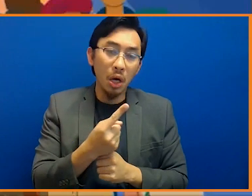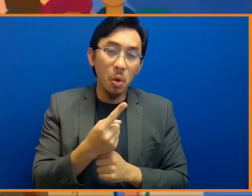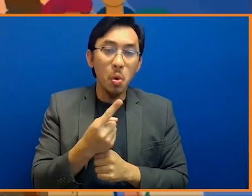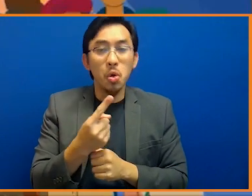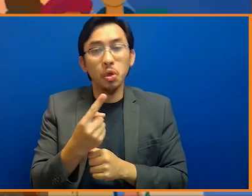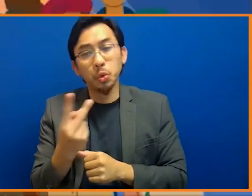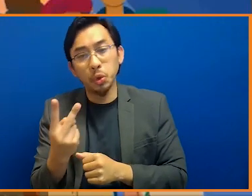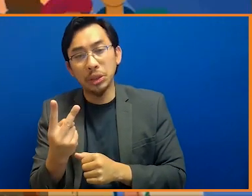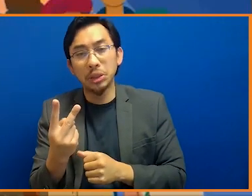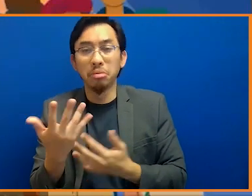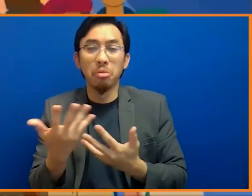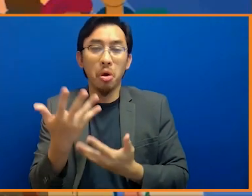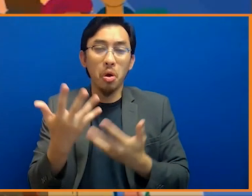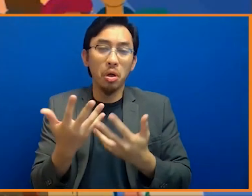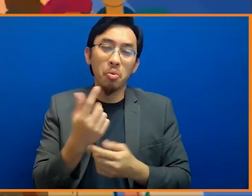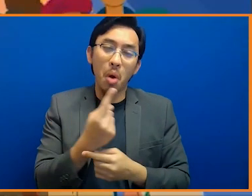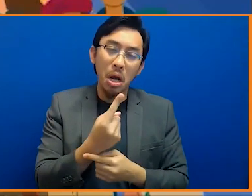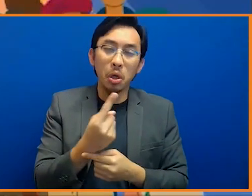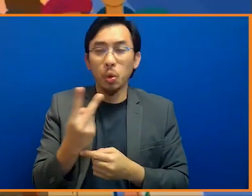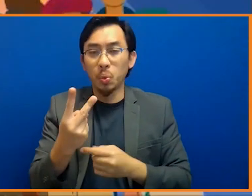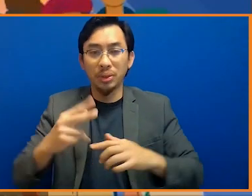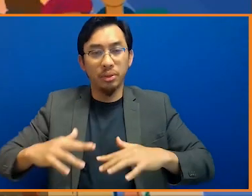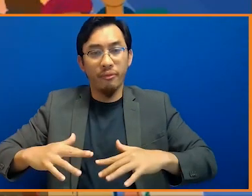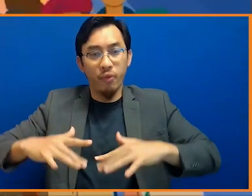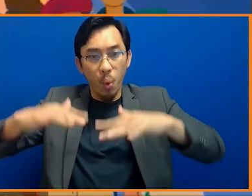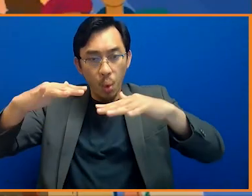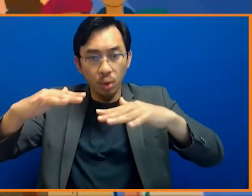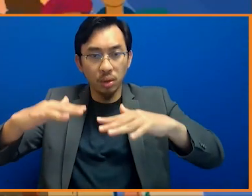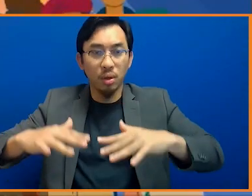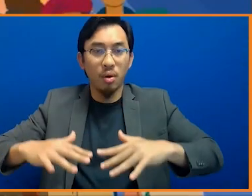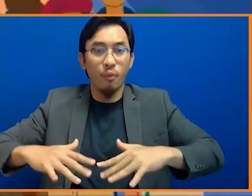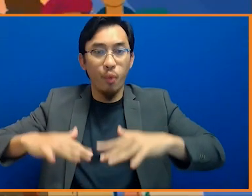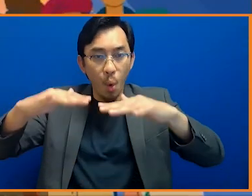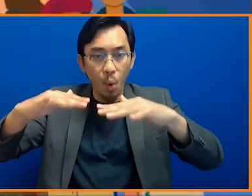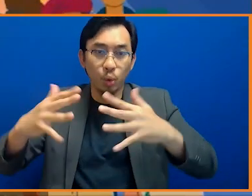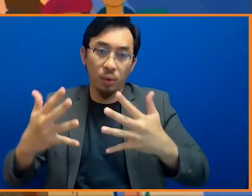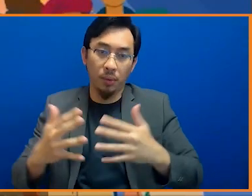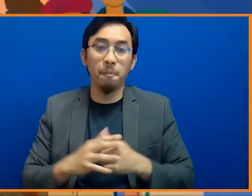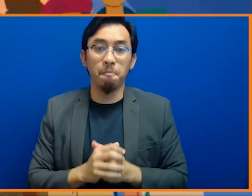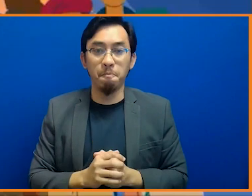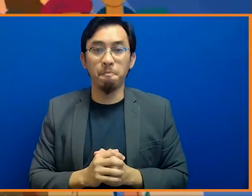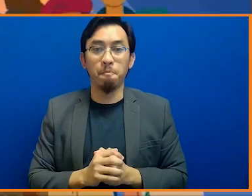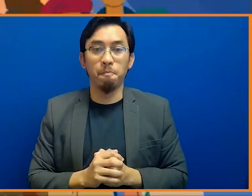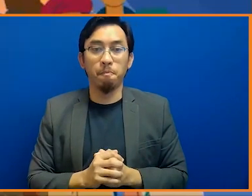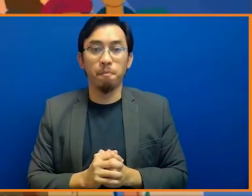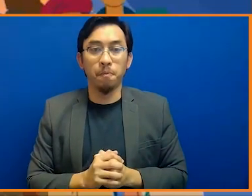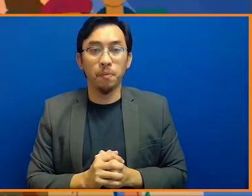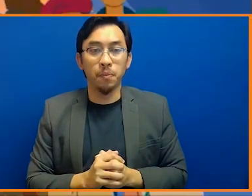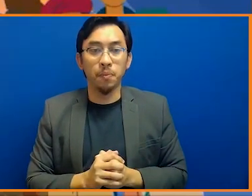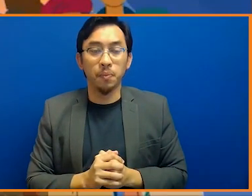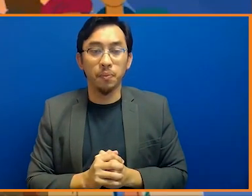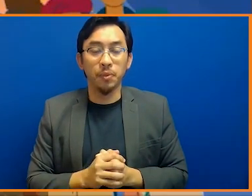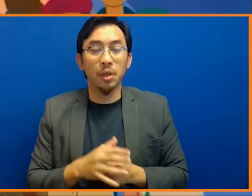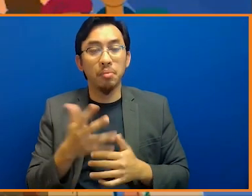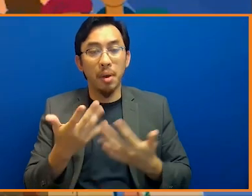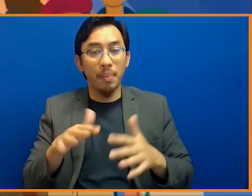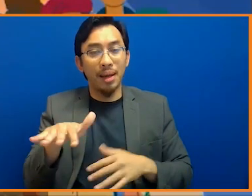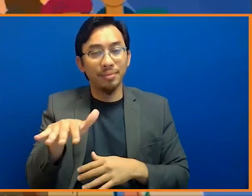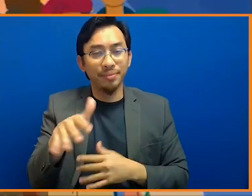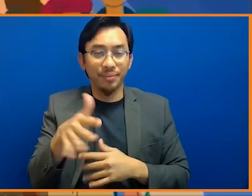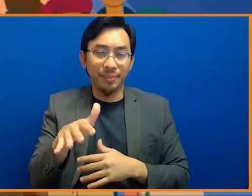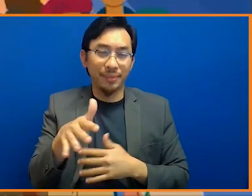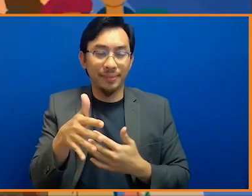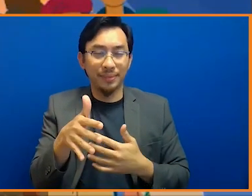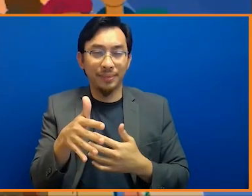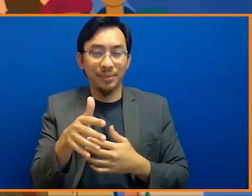twice ebb and one or twice flood. Um, so in average, we